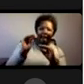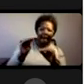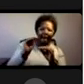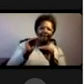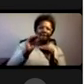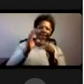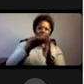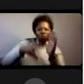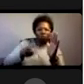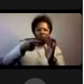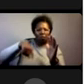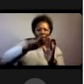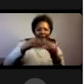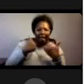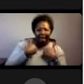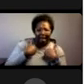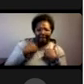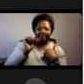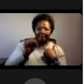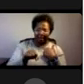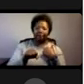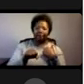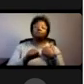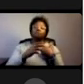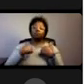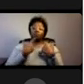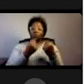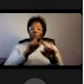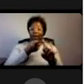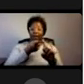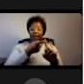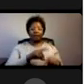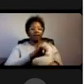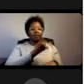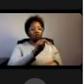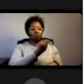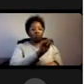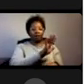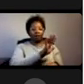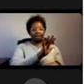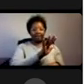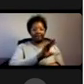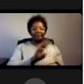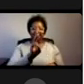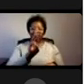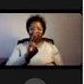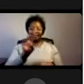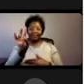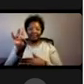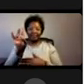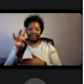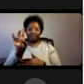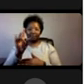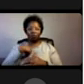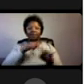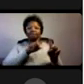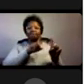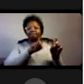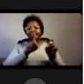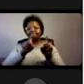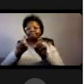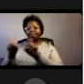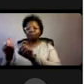also Thursday, January 6th, and then Friday, January 7th, we will be administering our asymptomatic protocol